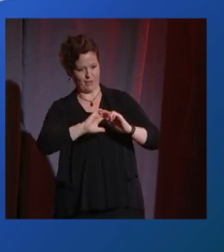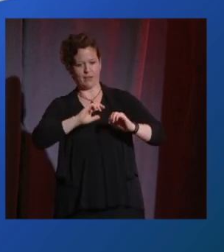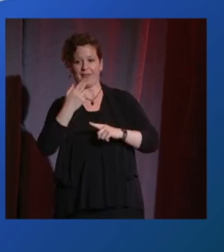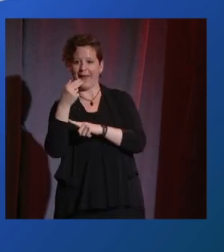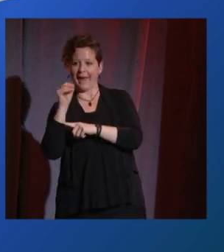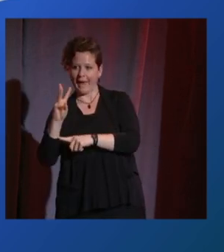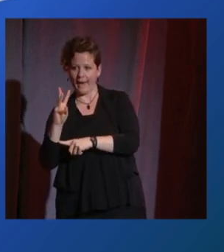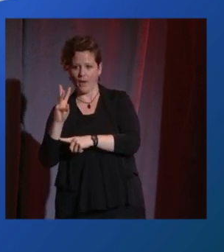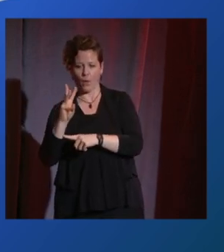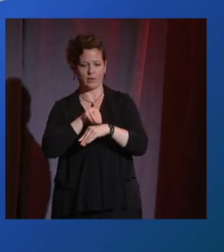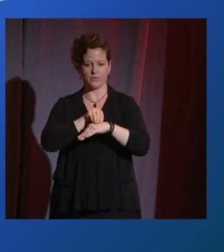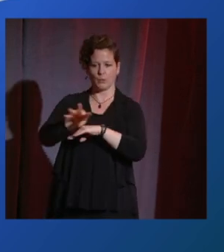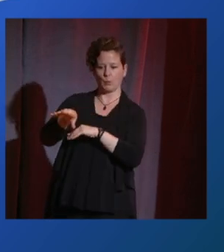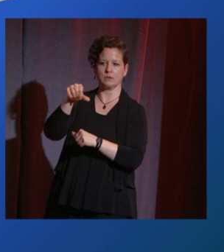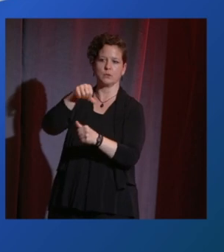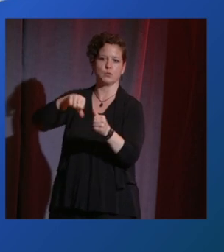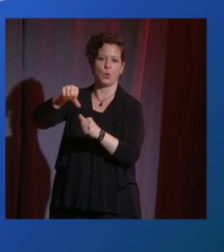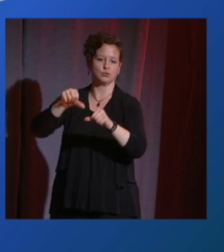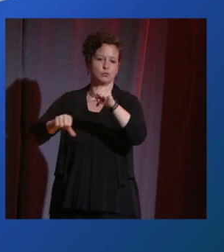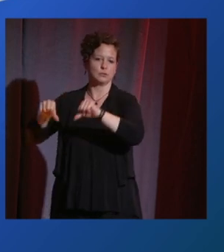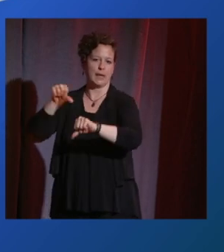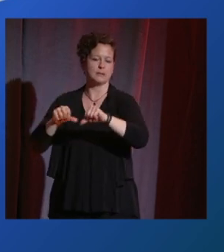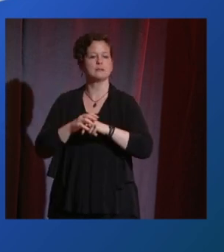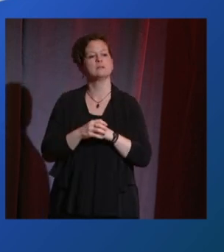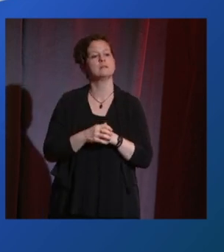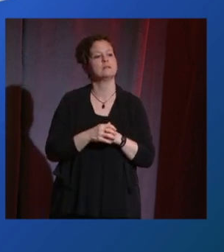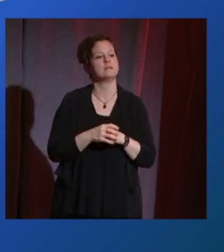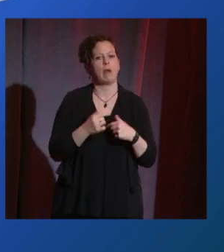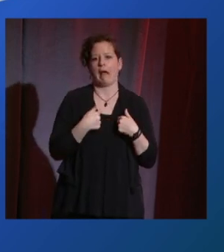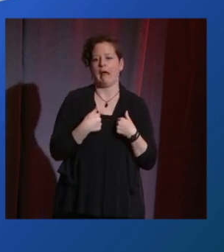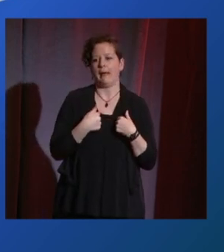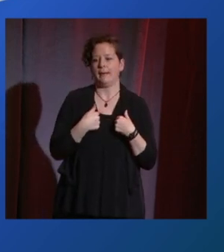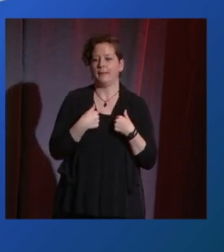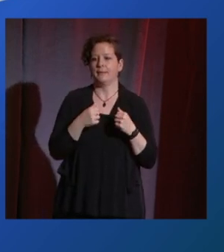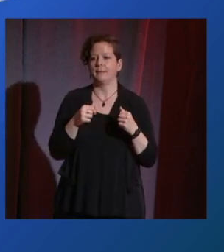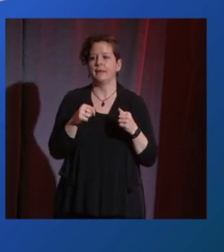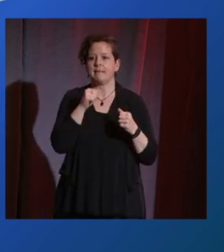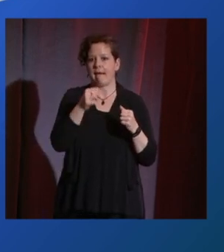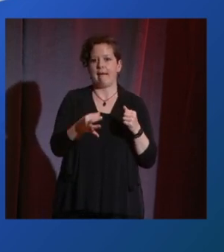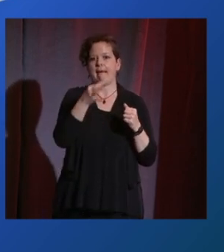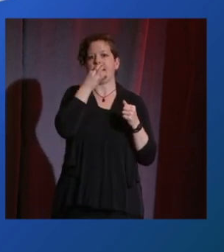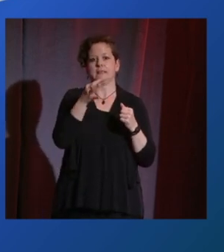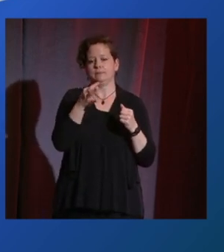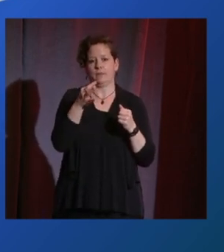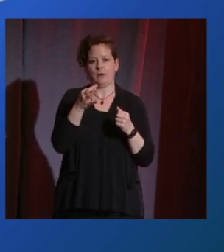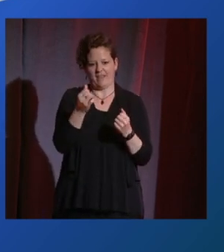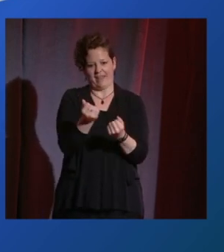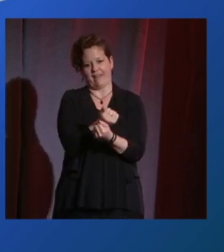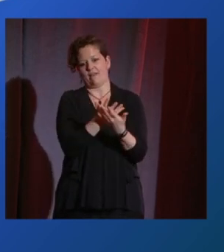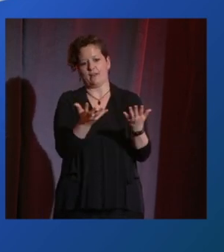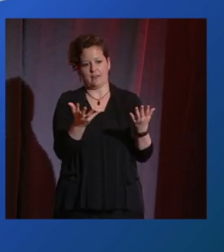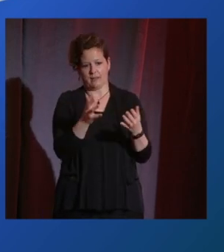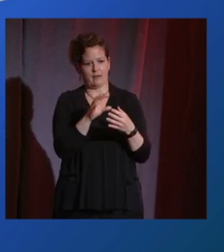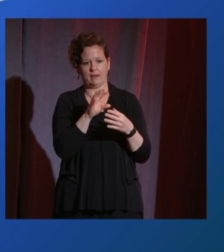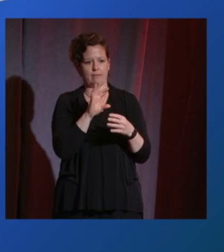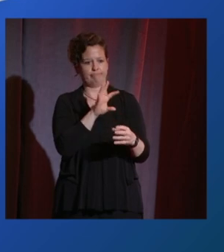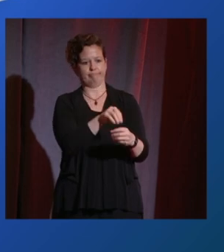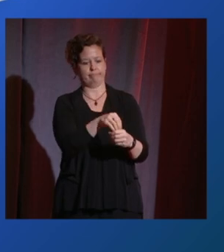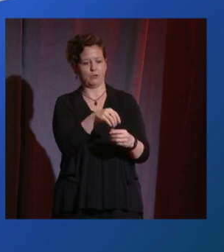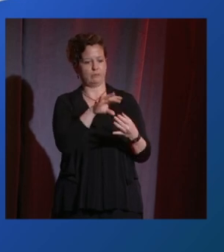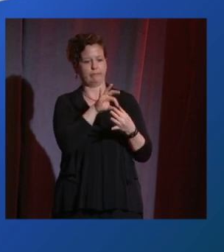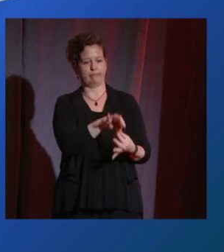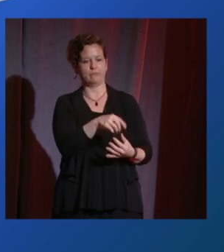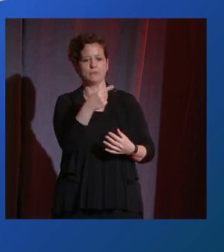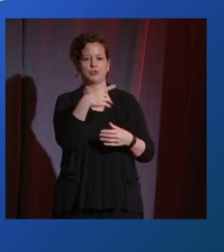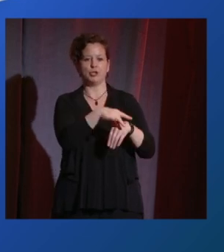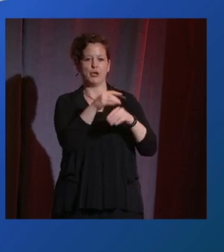so I'm definitely not an expert in all that geospatial has but I'm thrilled to learn more about